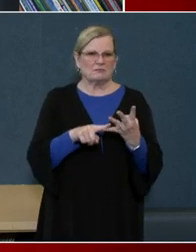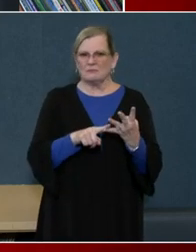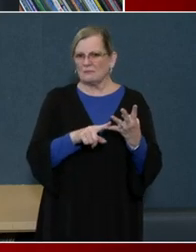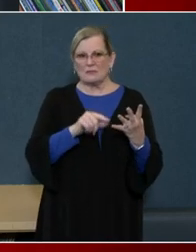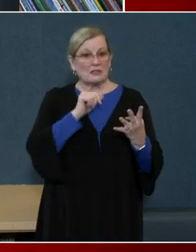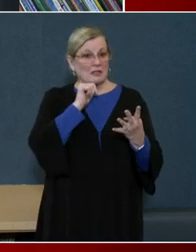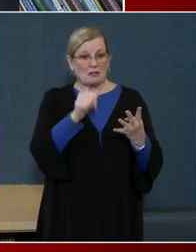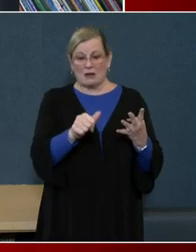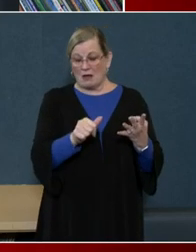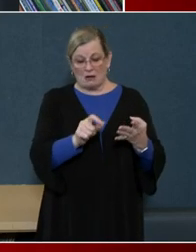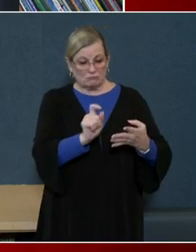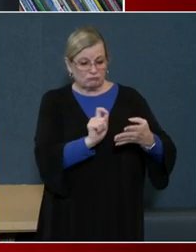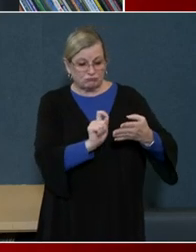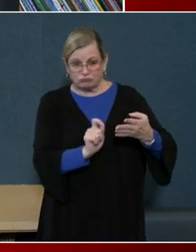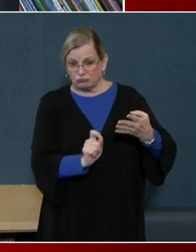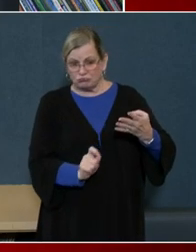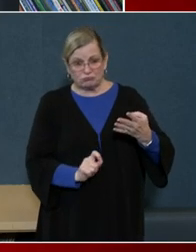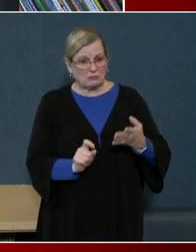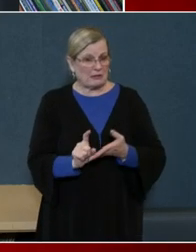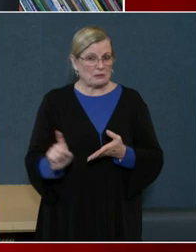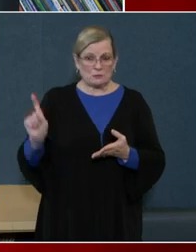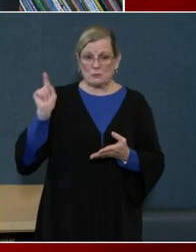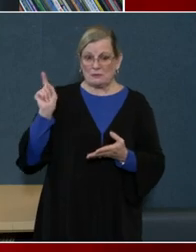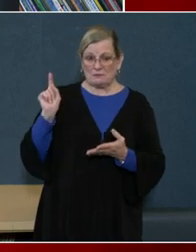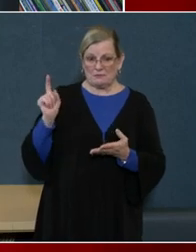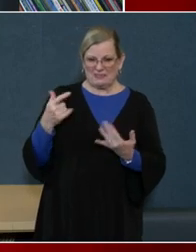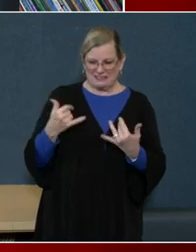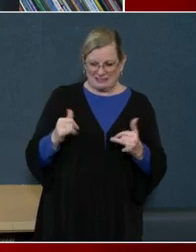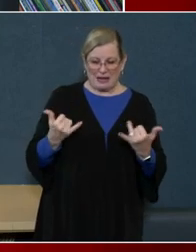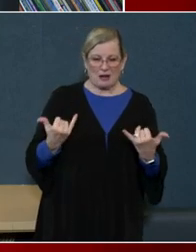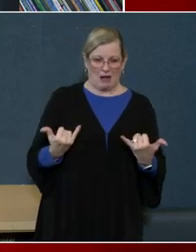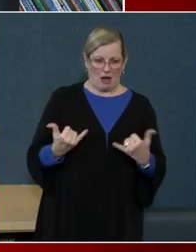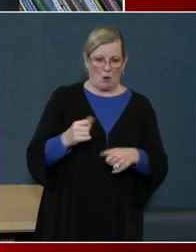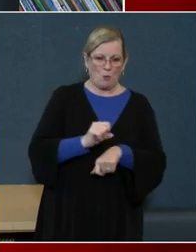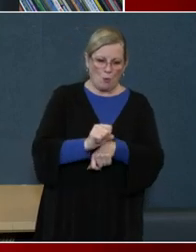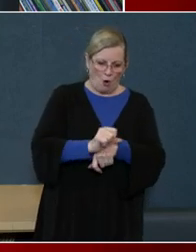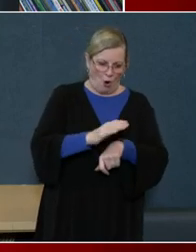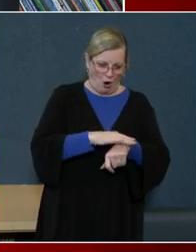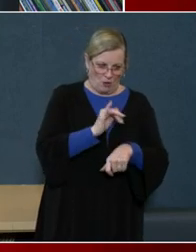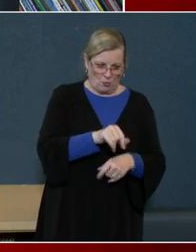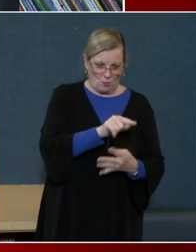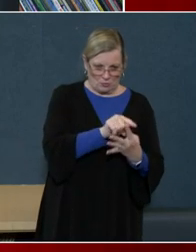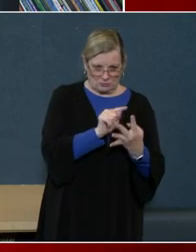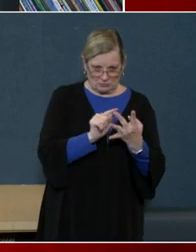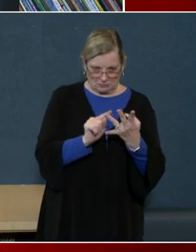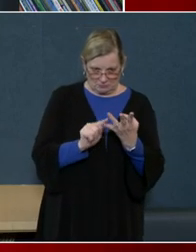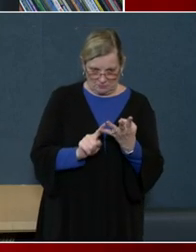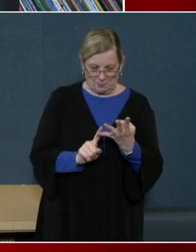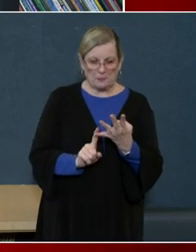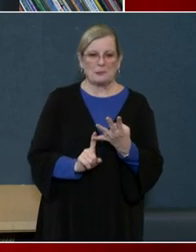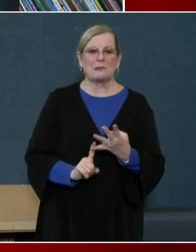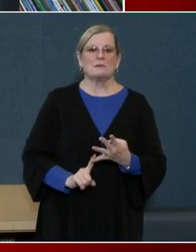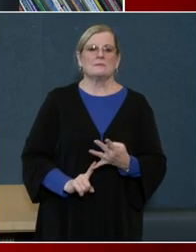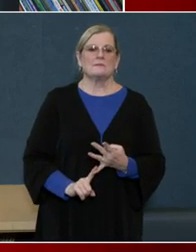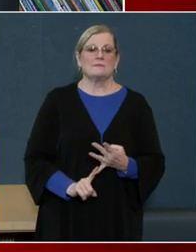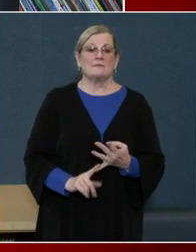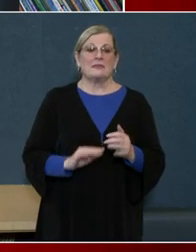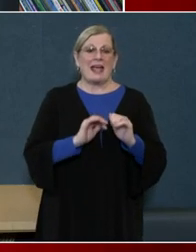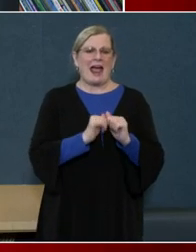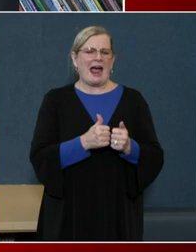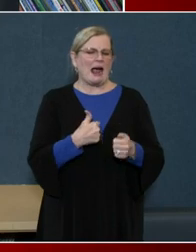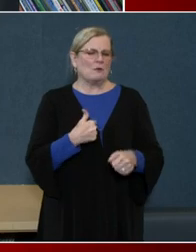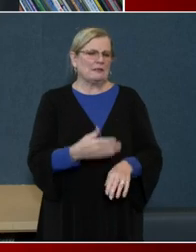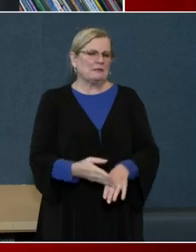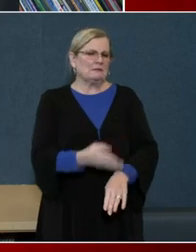a bill concerning dyslexia, we are still working on that, that addresses how we can improve